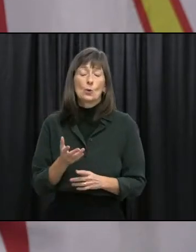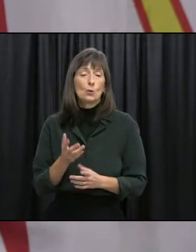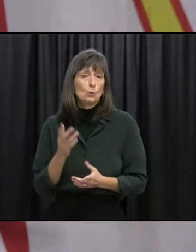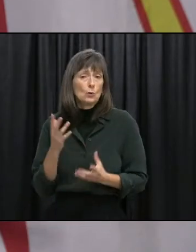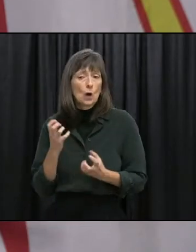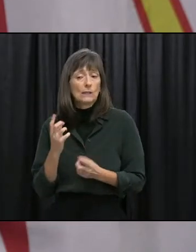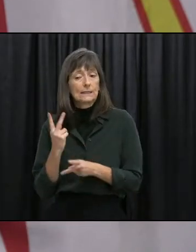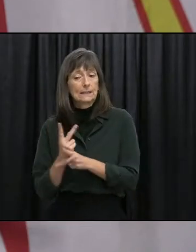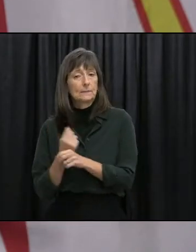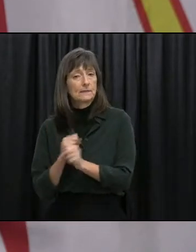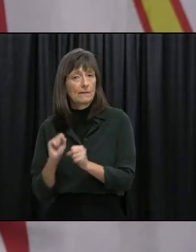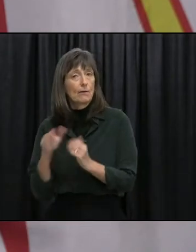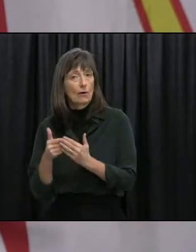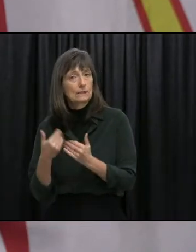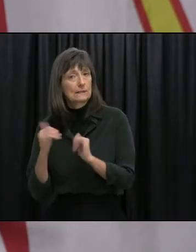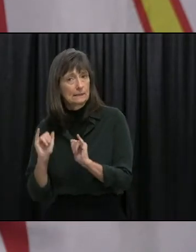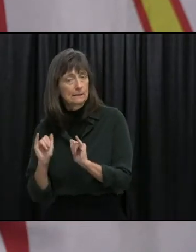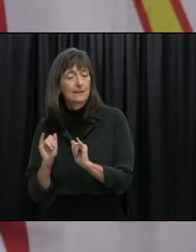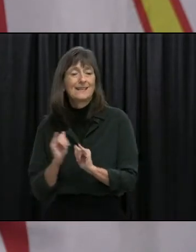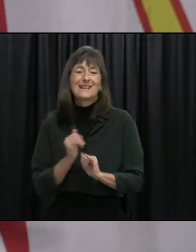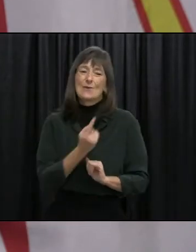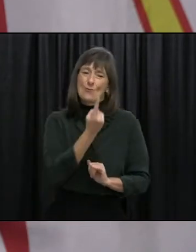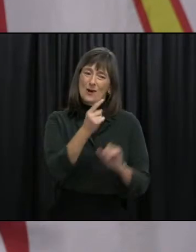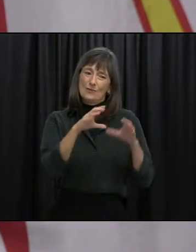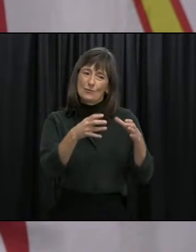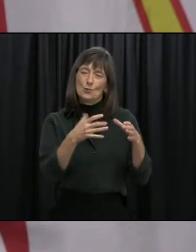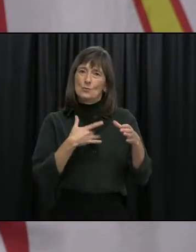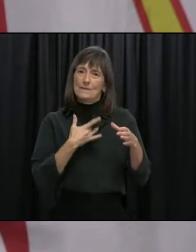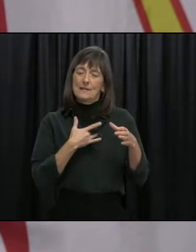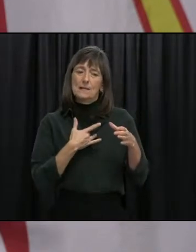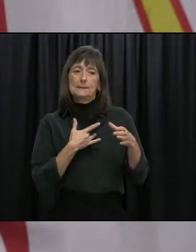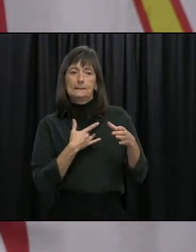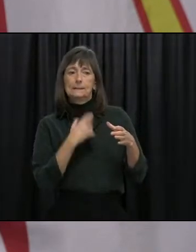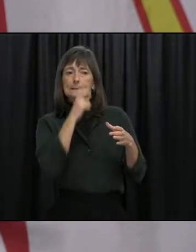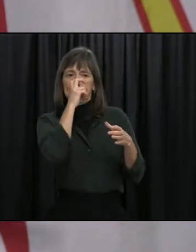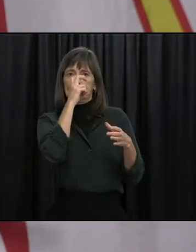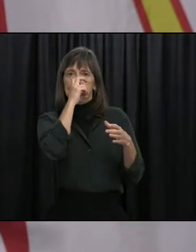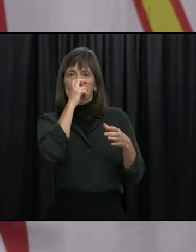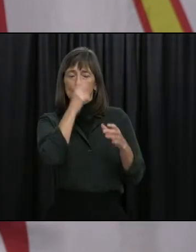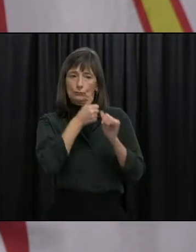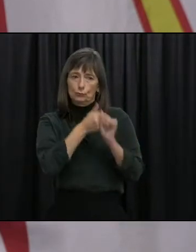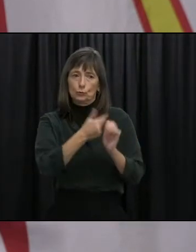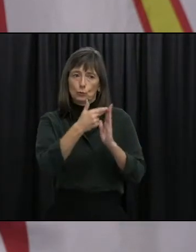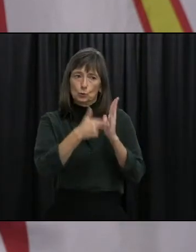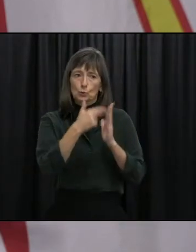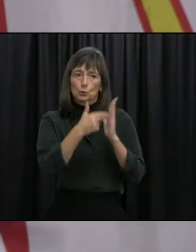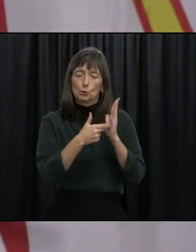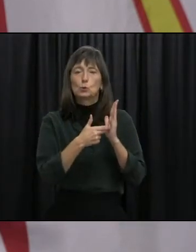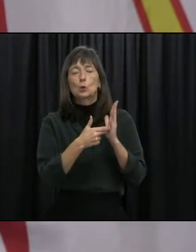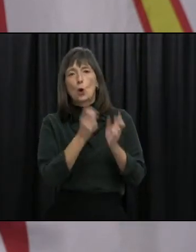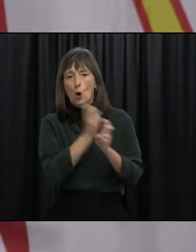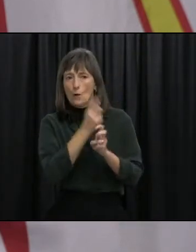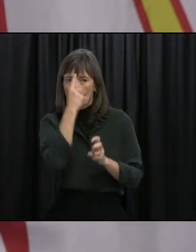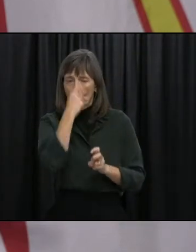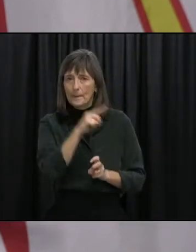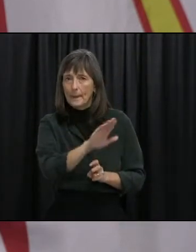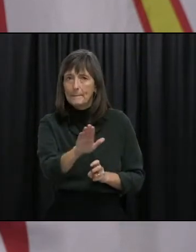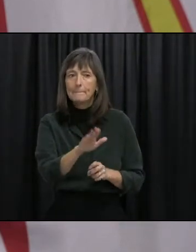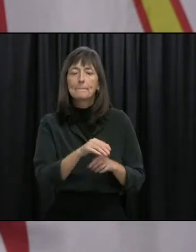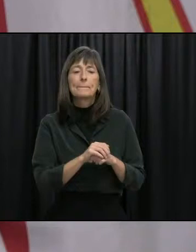felt were, because of restrictions in place, were being particularly hard done by, I guess, by